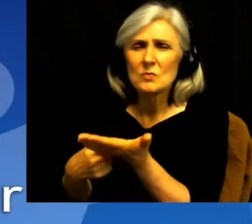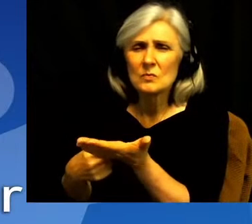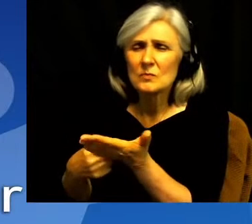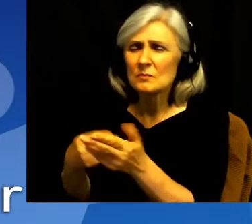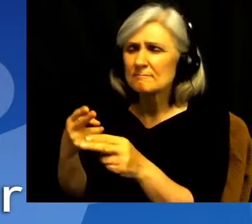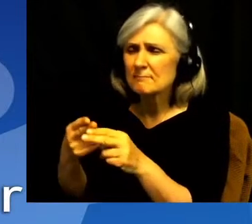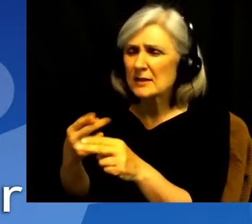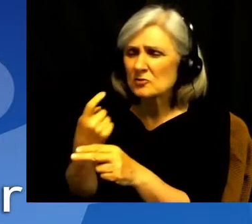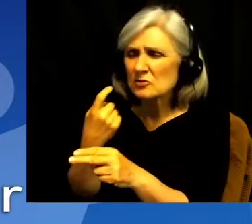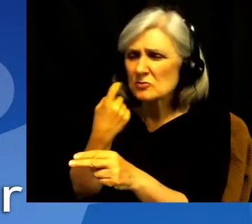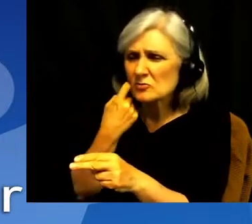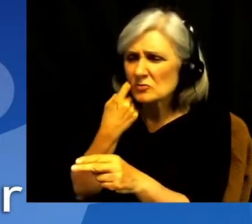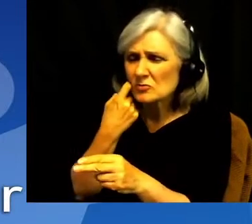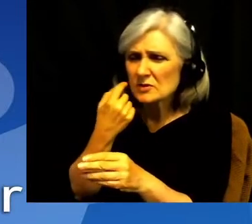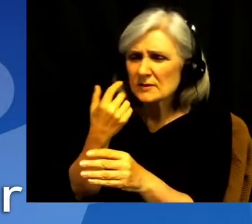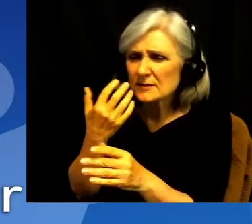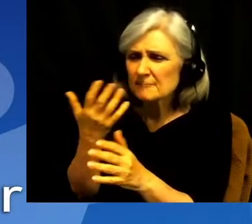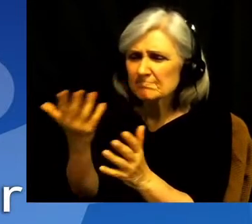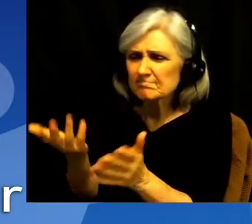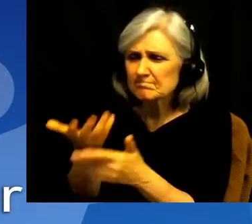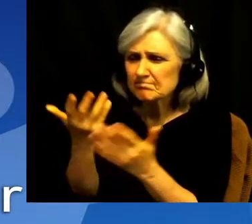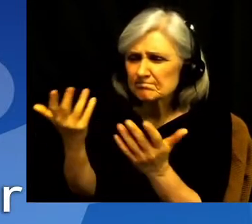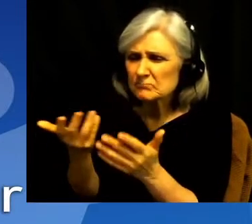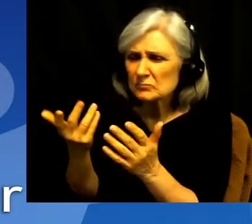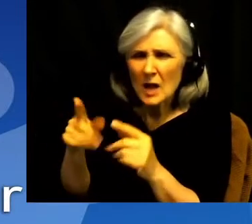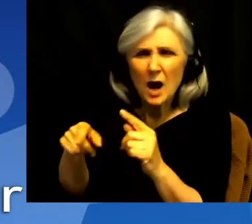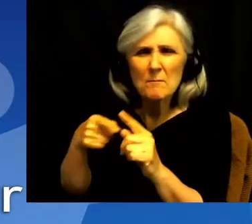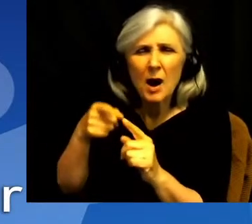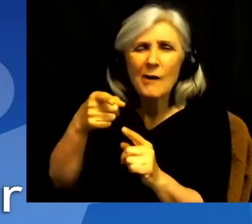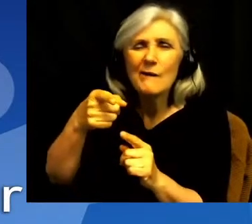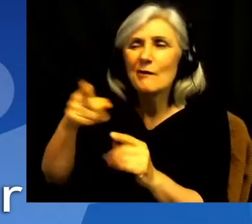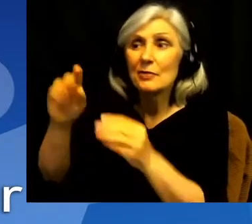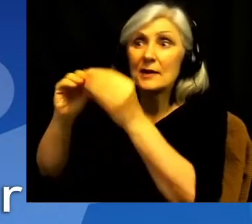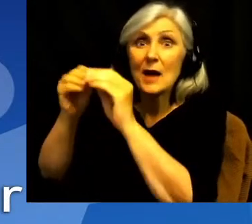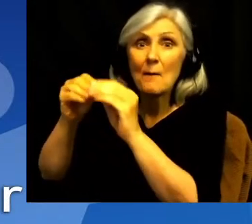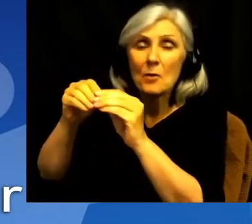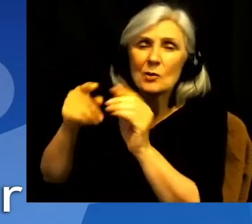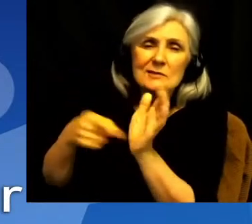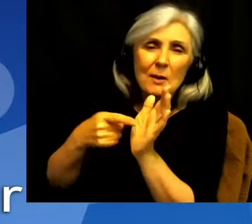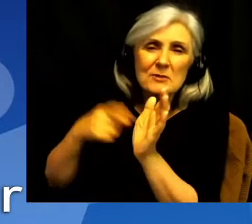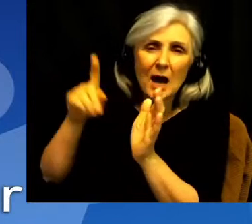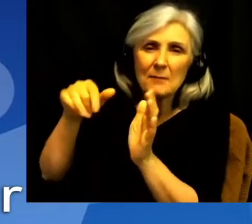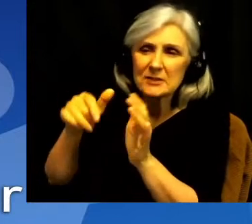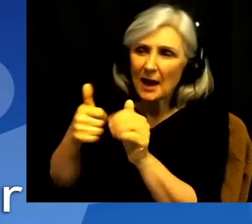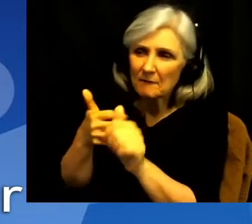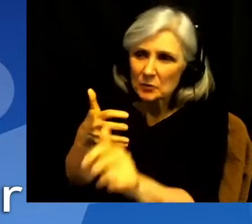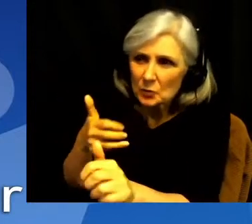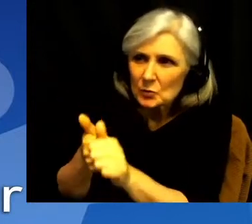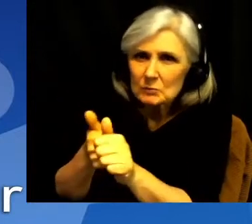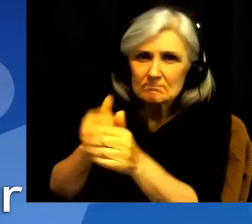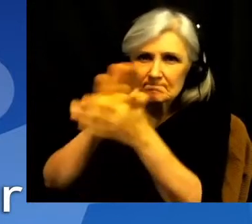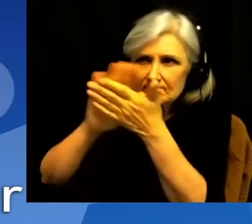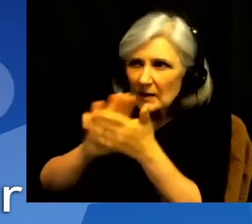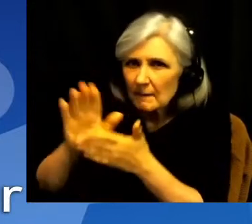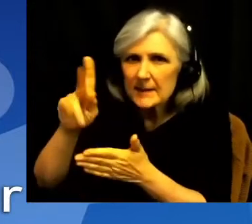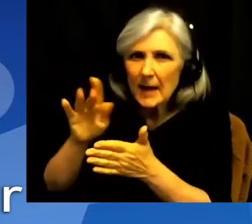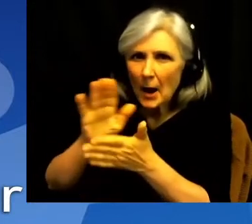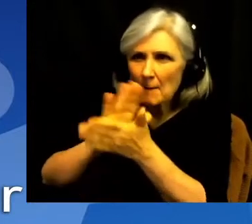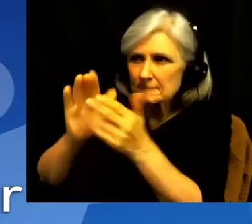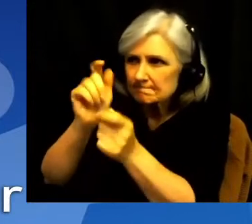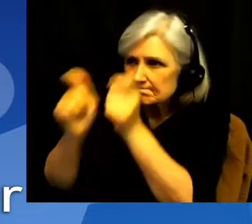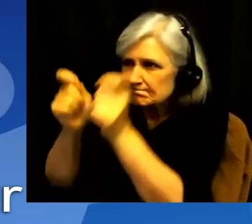like the data cleanup that you're working on right now, specifically confirmed cases in